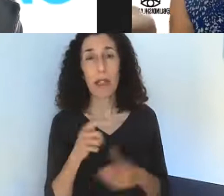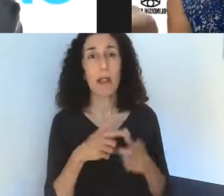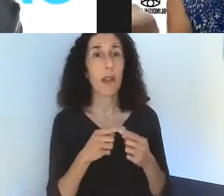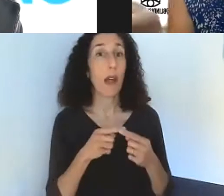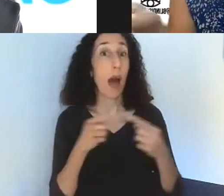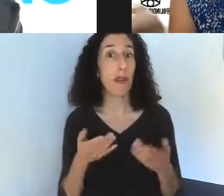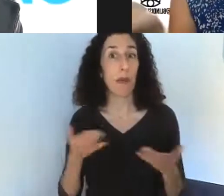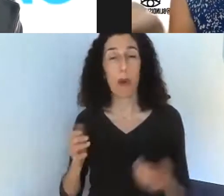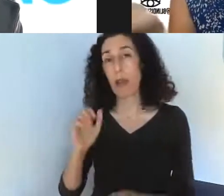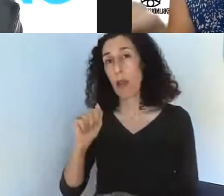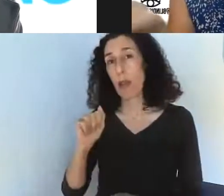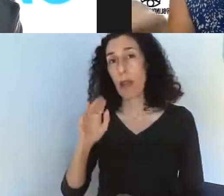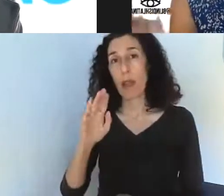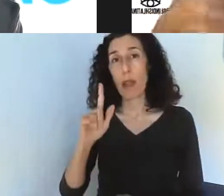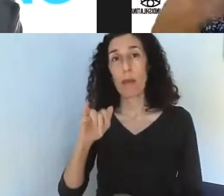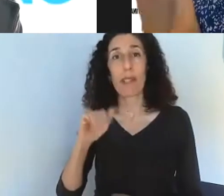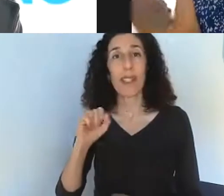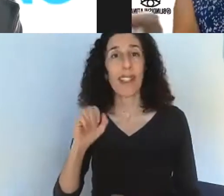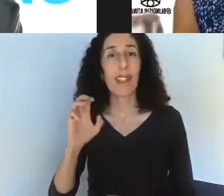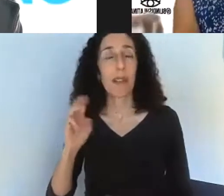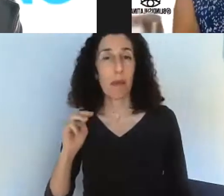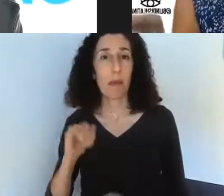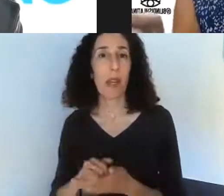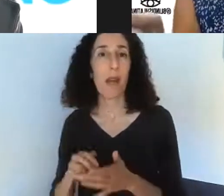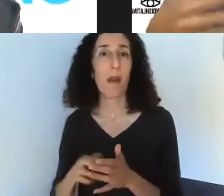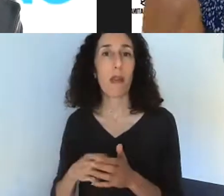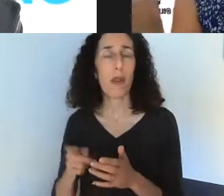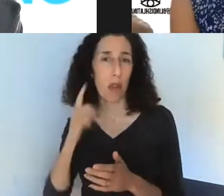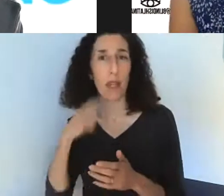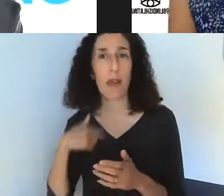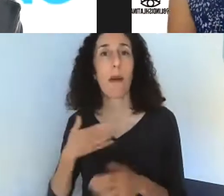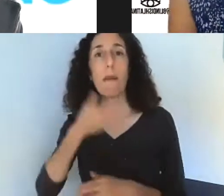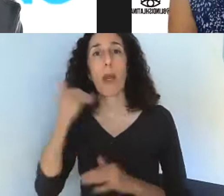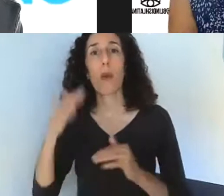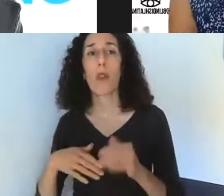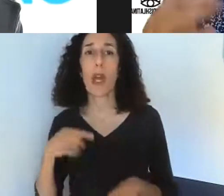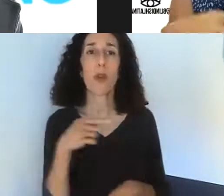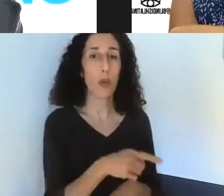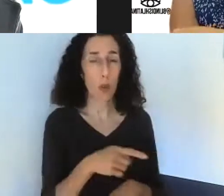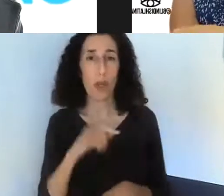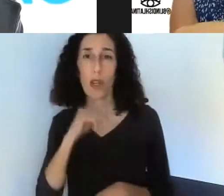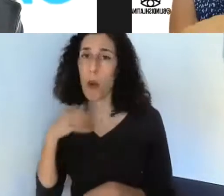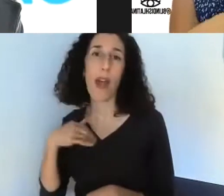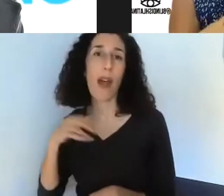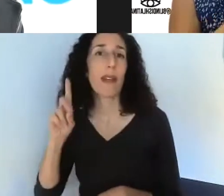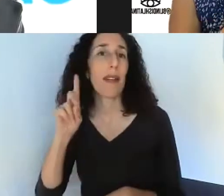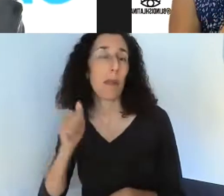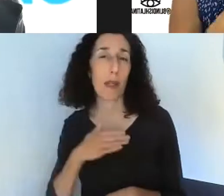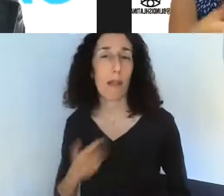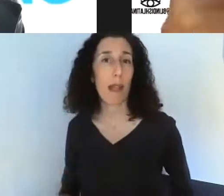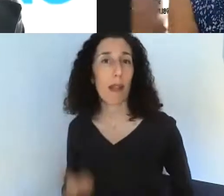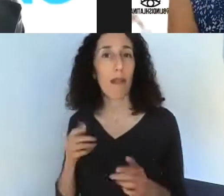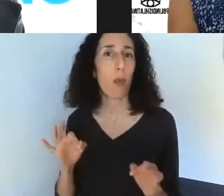don't have a disability, and that their lives are worth more, their, you know,